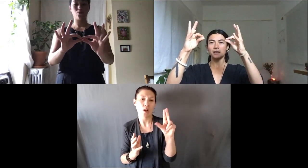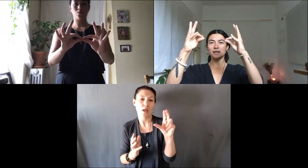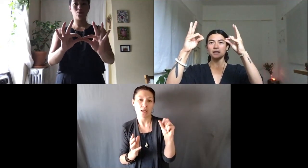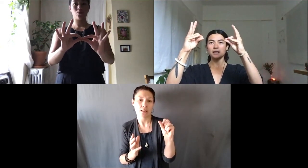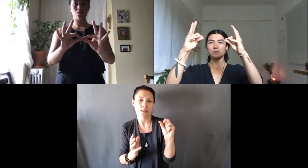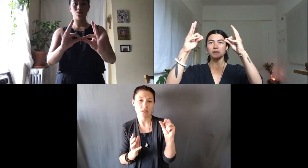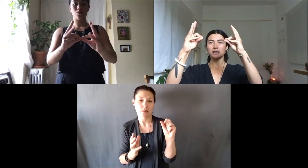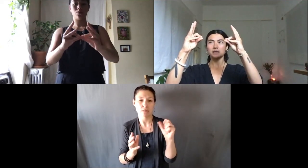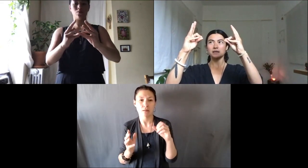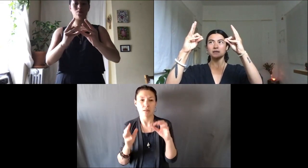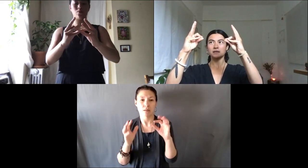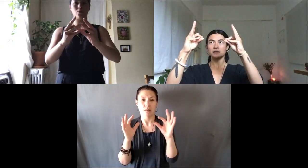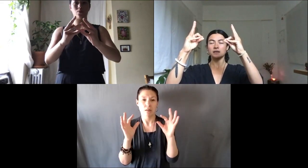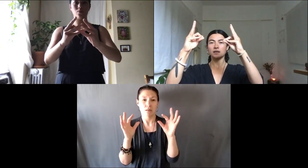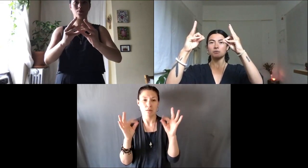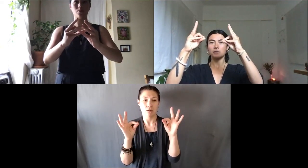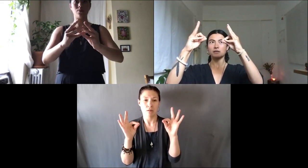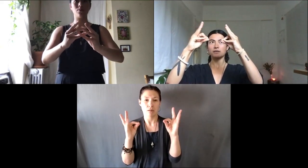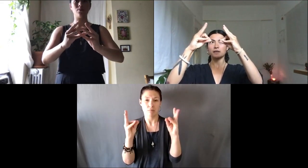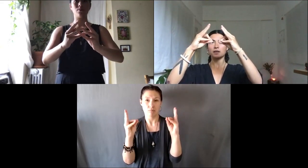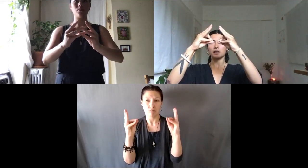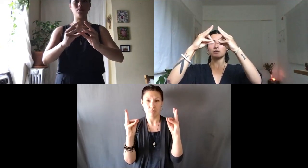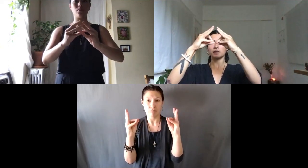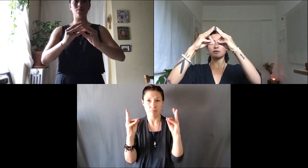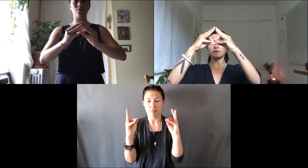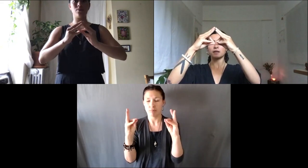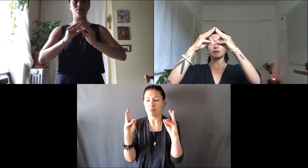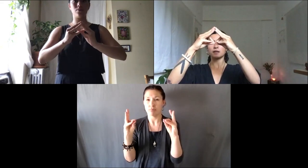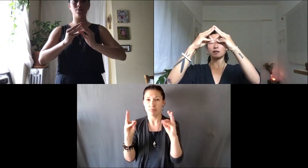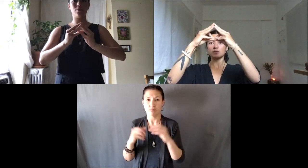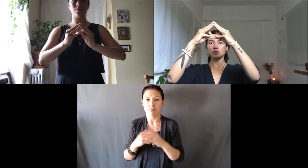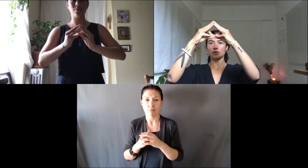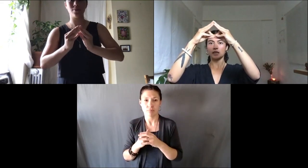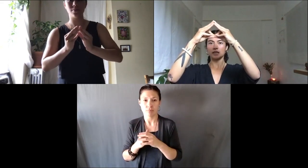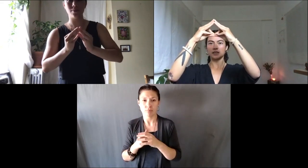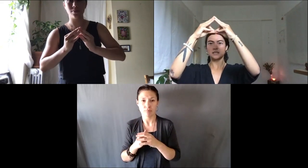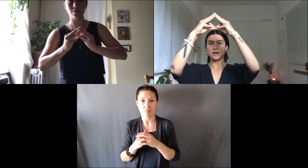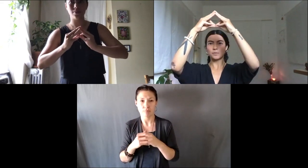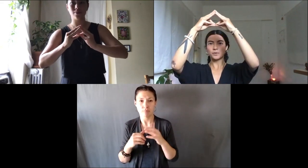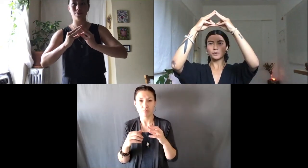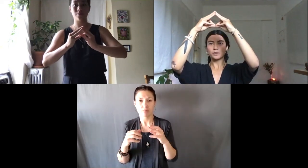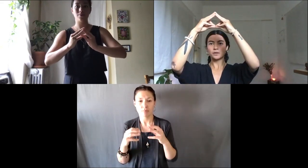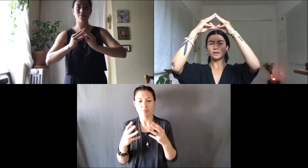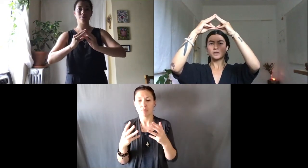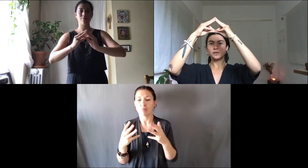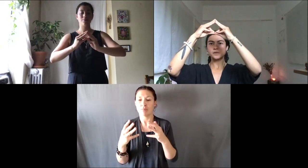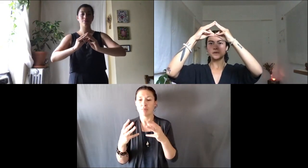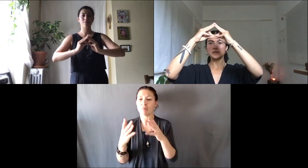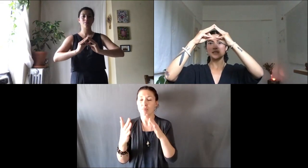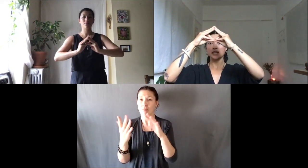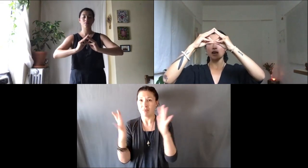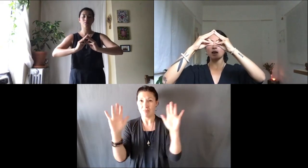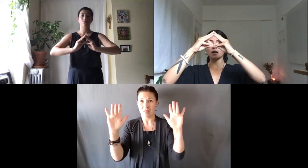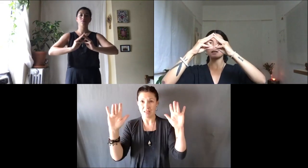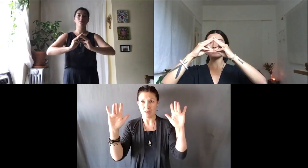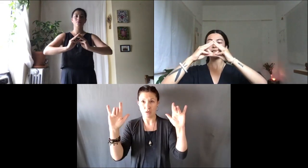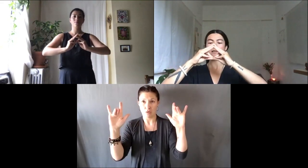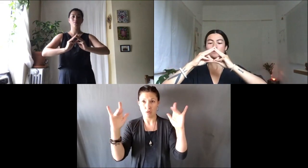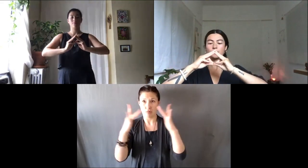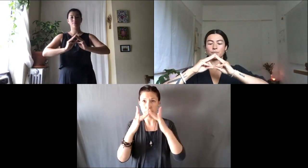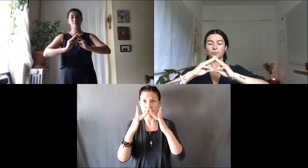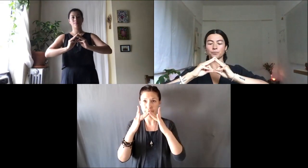and pinky meet. Middle finger and ring finger join at the top. So it looks like a